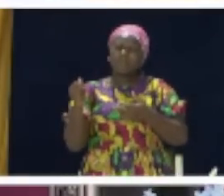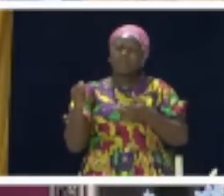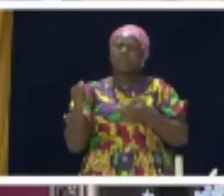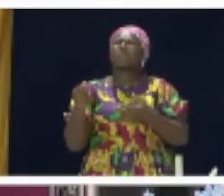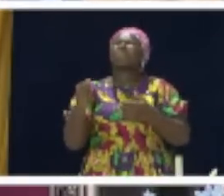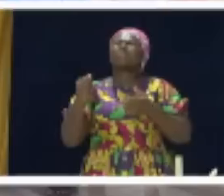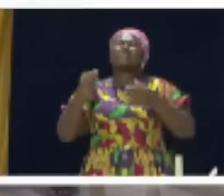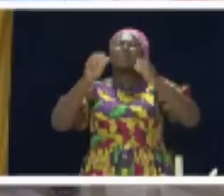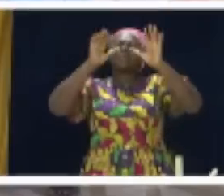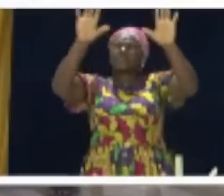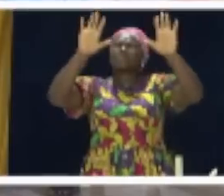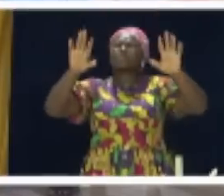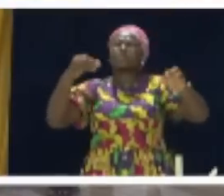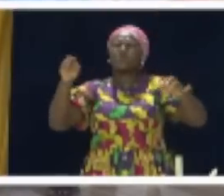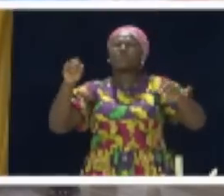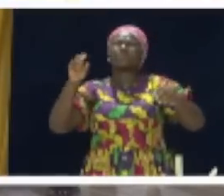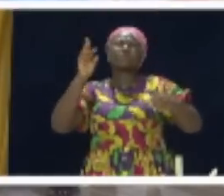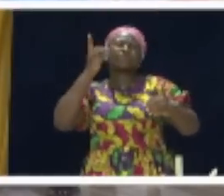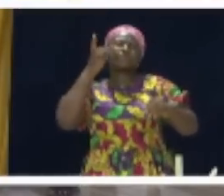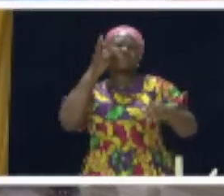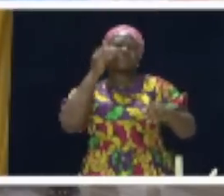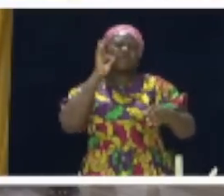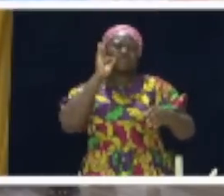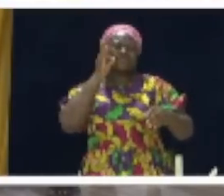Miracles of fruitfulness.